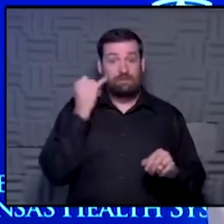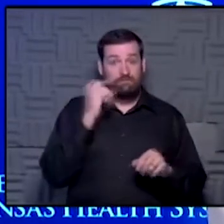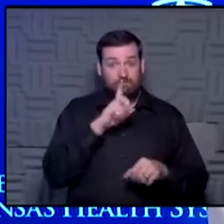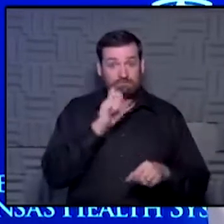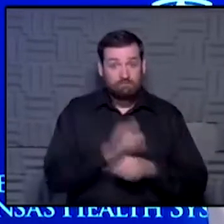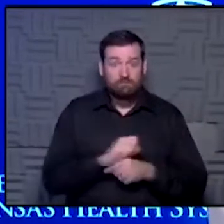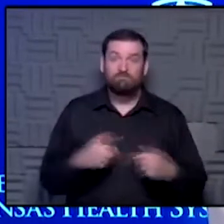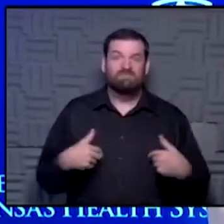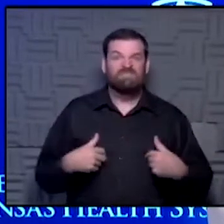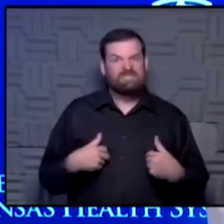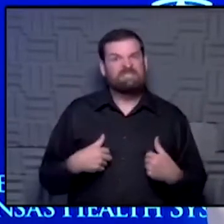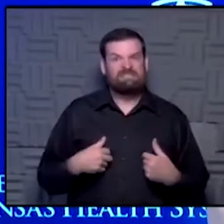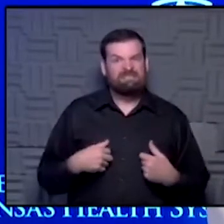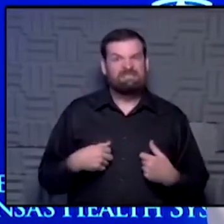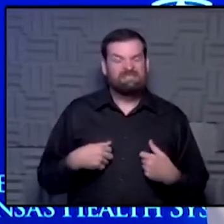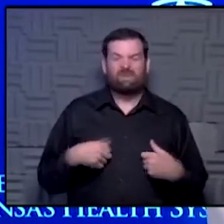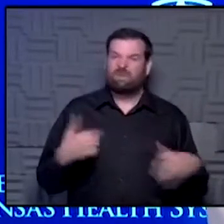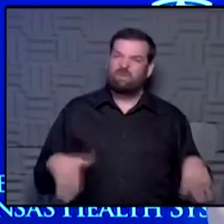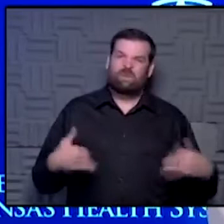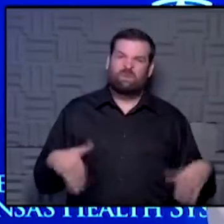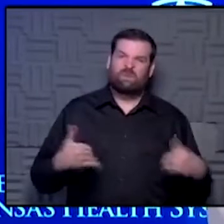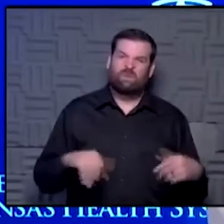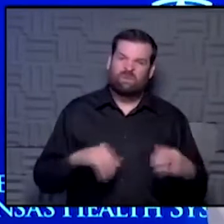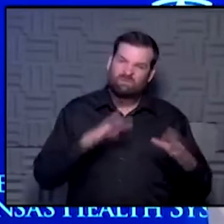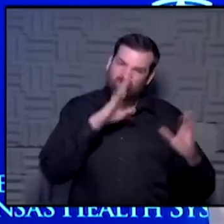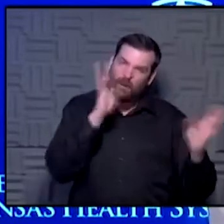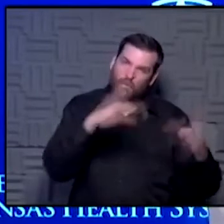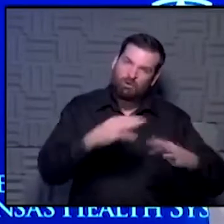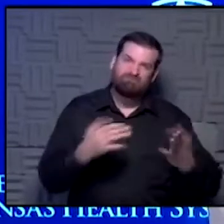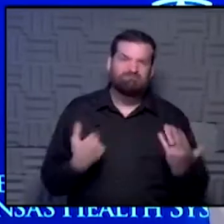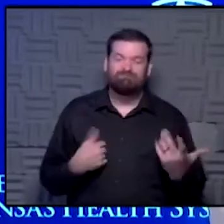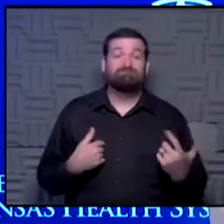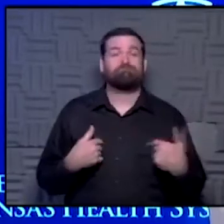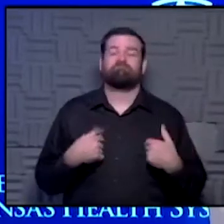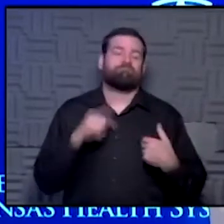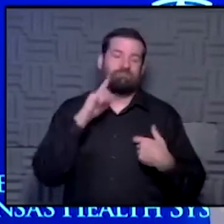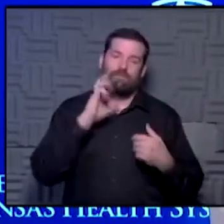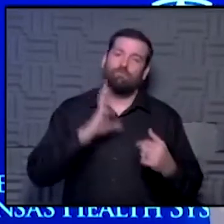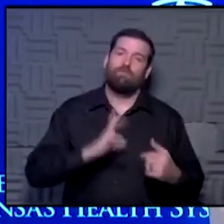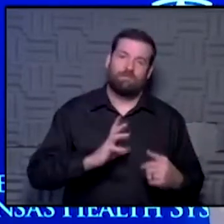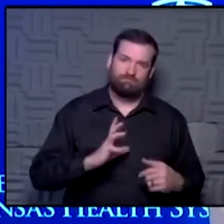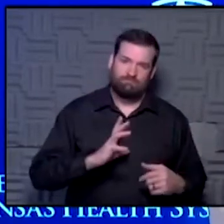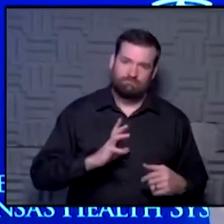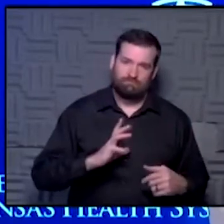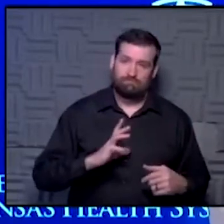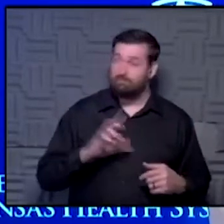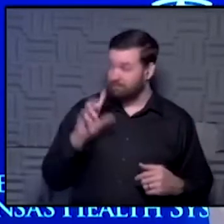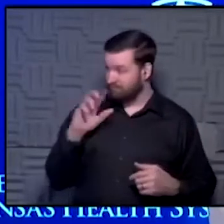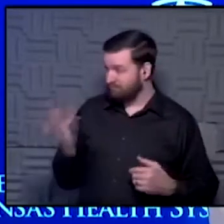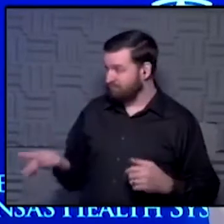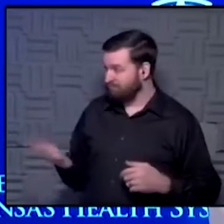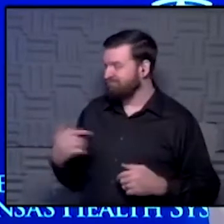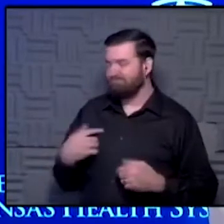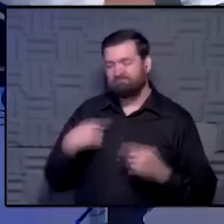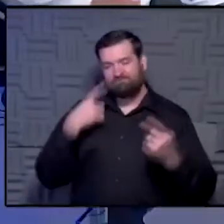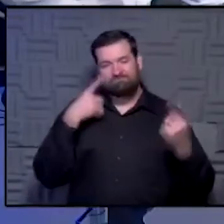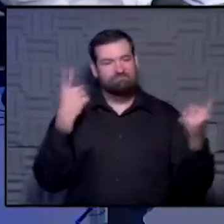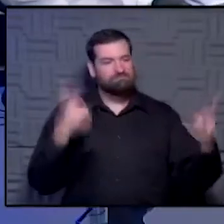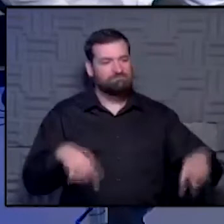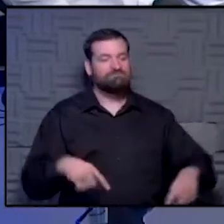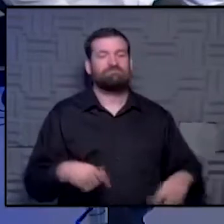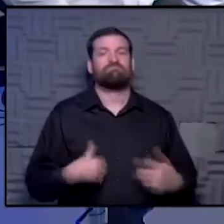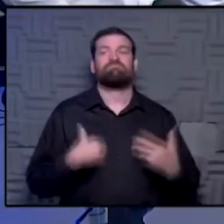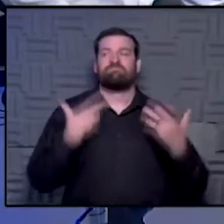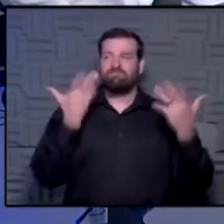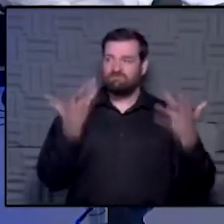a massive vector. And since that's not true, I think we're okay on the ear size. What do you think? I would agree. I think there have been